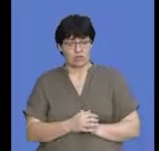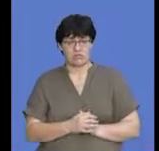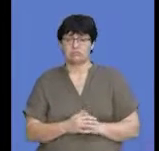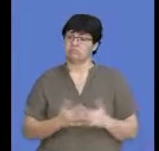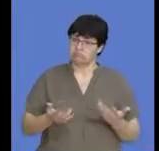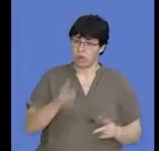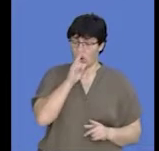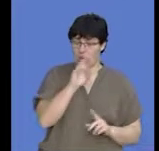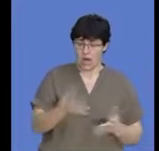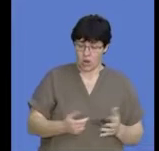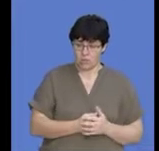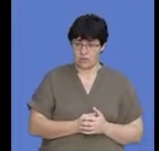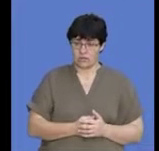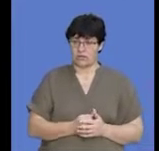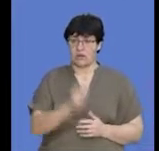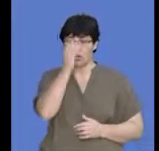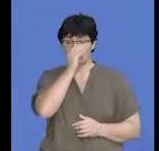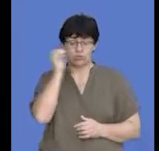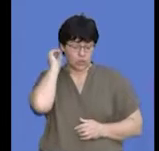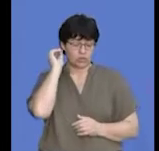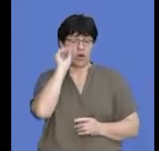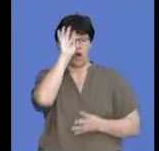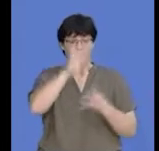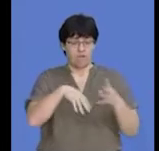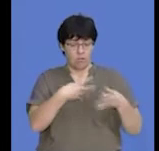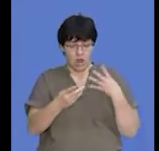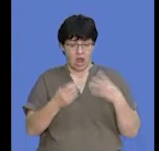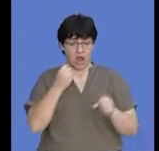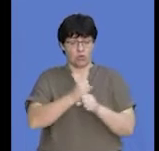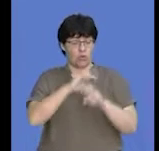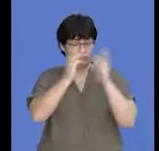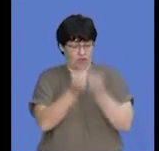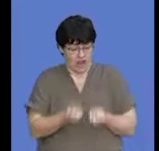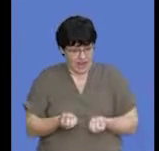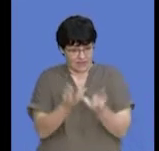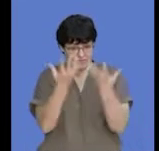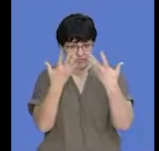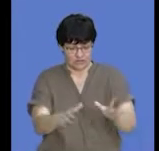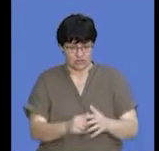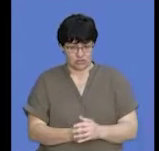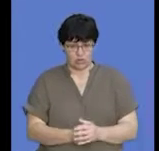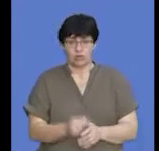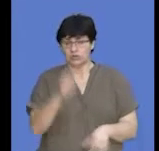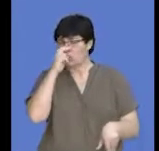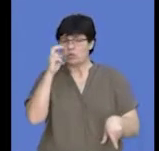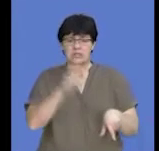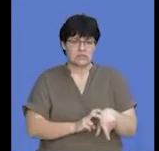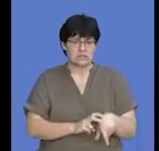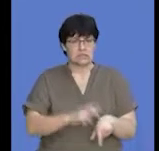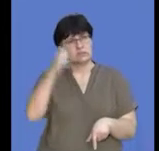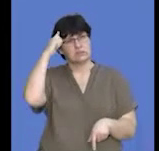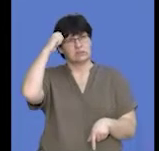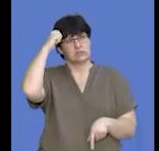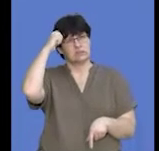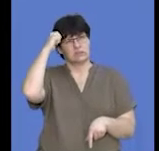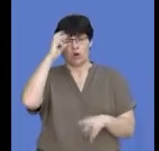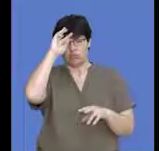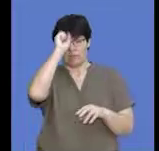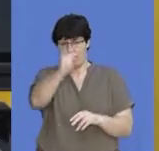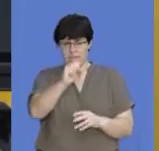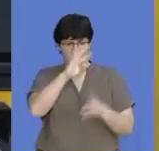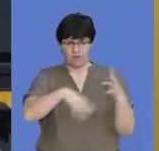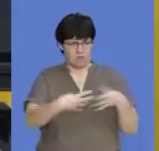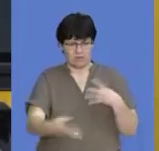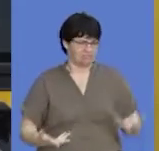as follows. Note, the formulas in geography are given, so you don't have to spend time memorizing the